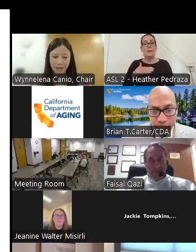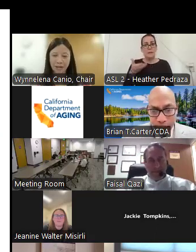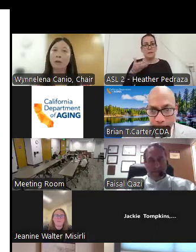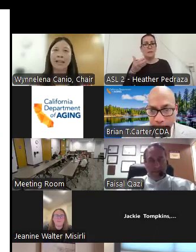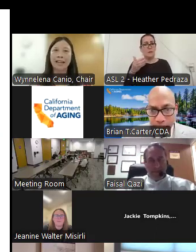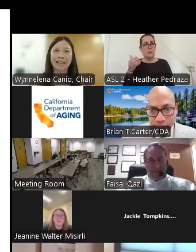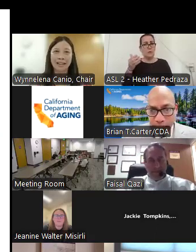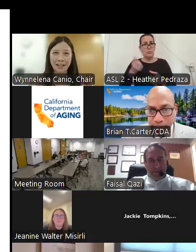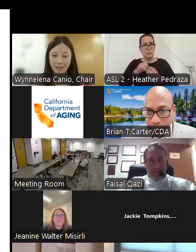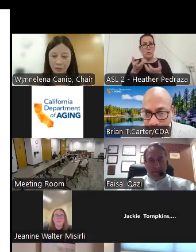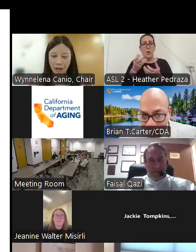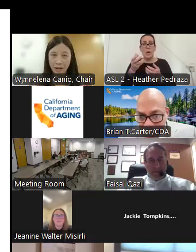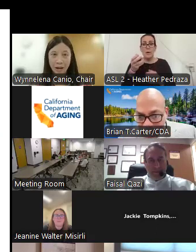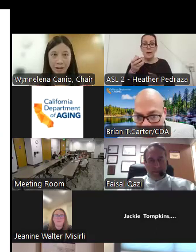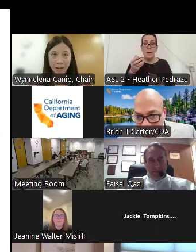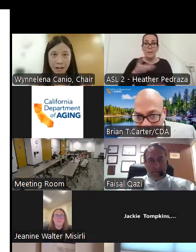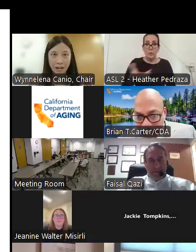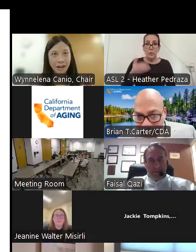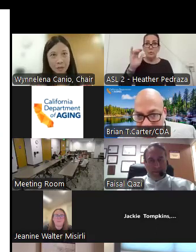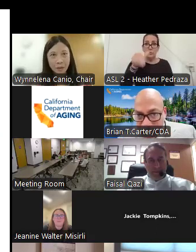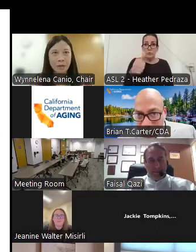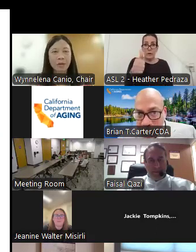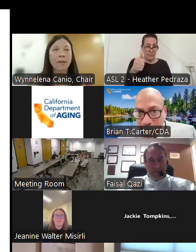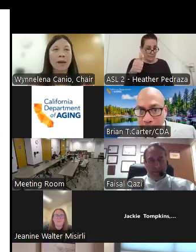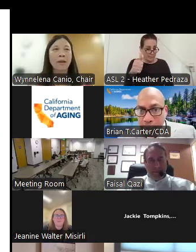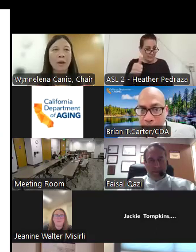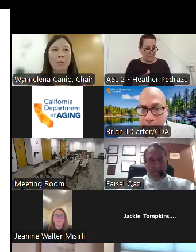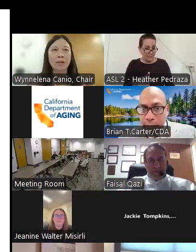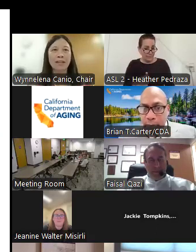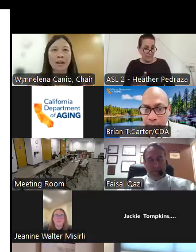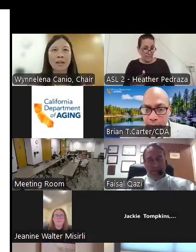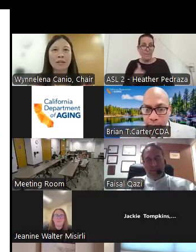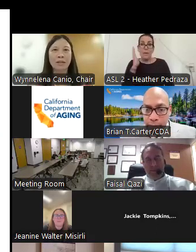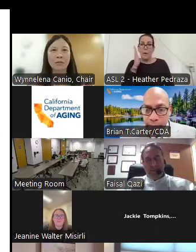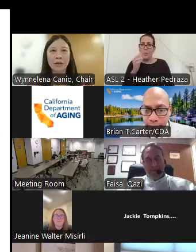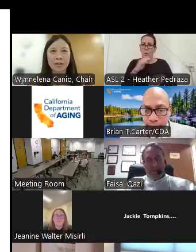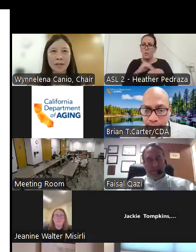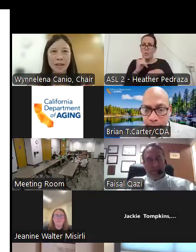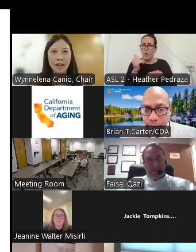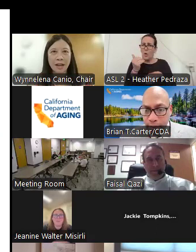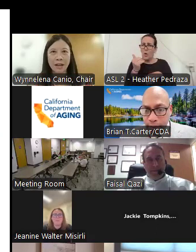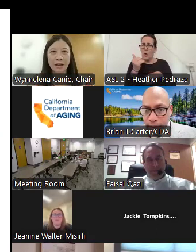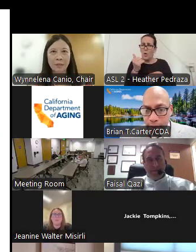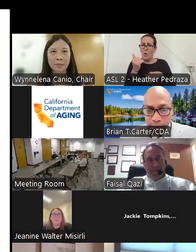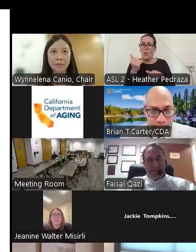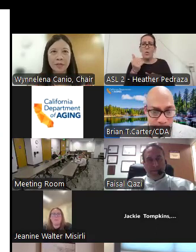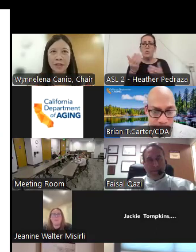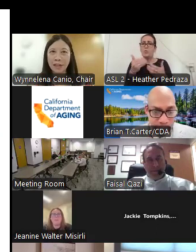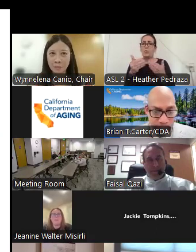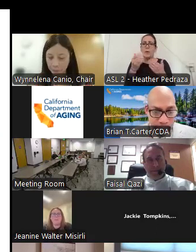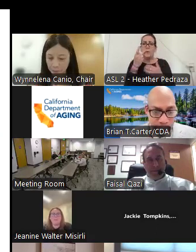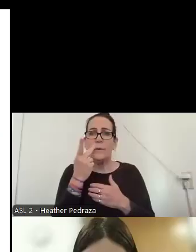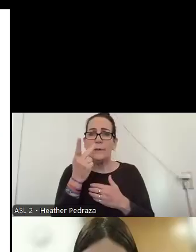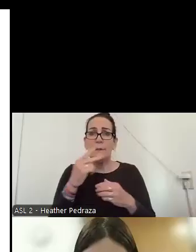this committee. So I'll call on, I guess we will go by what we're seeing on the screen first.